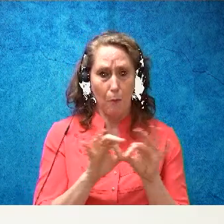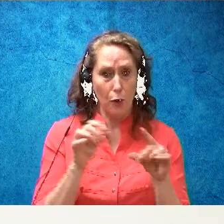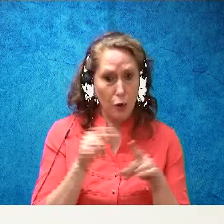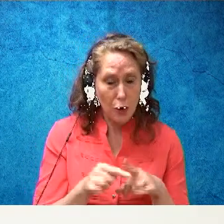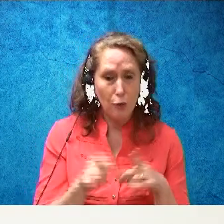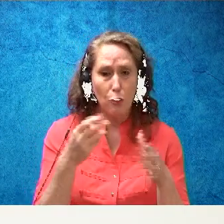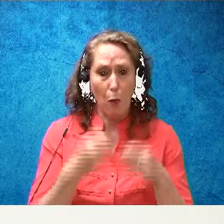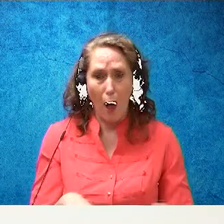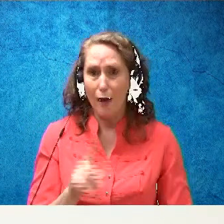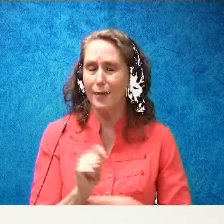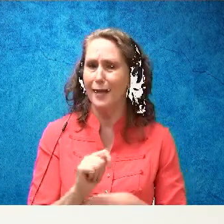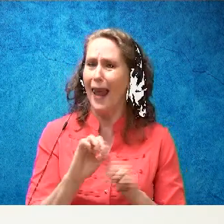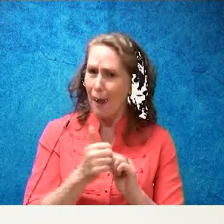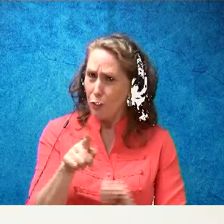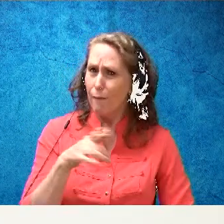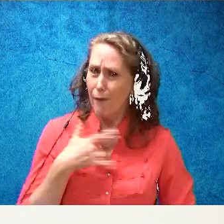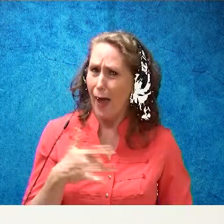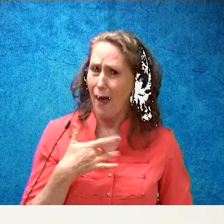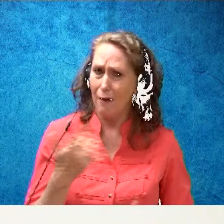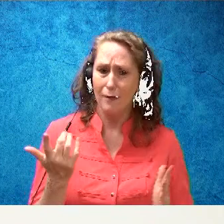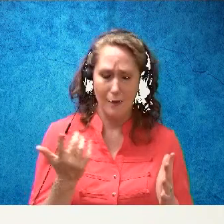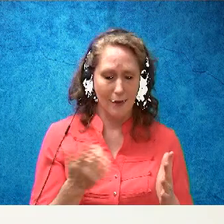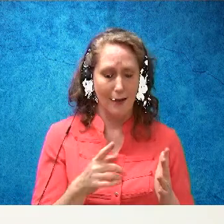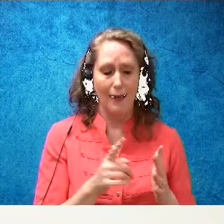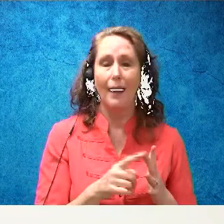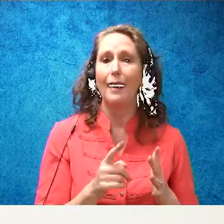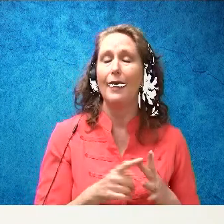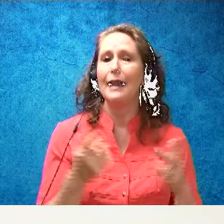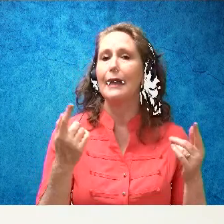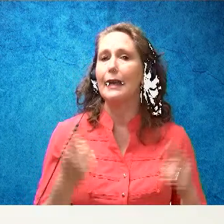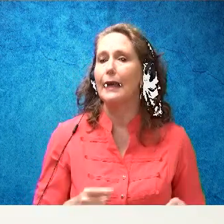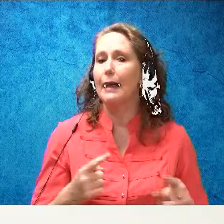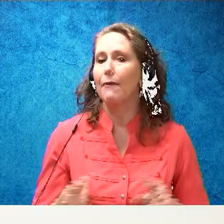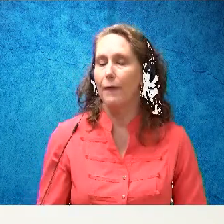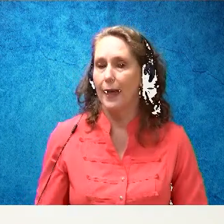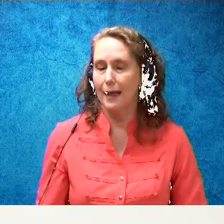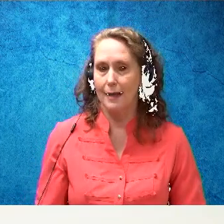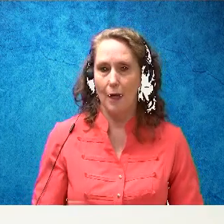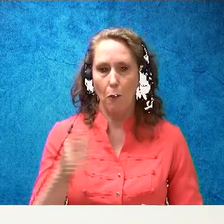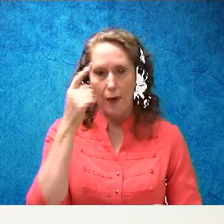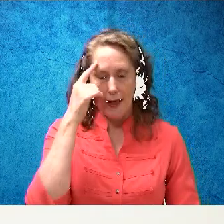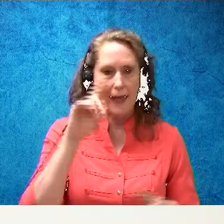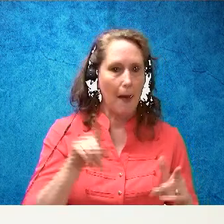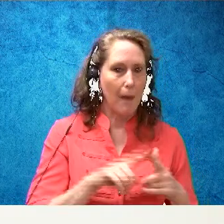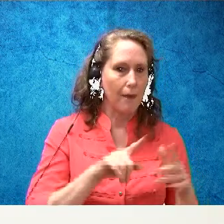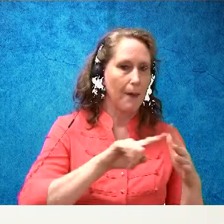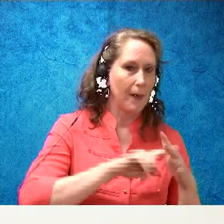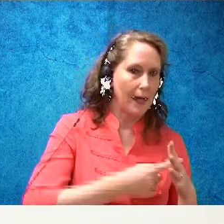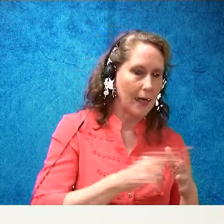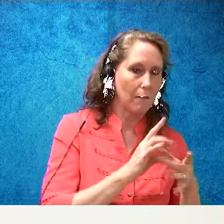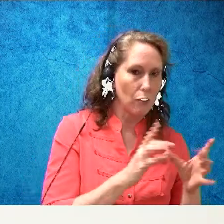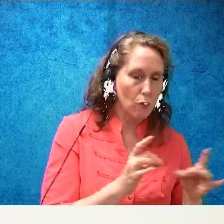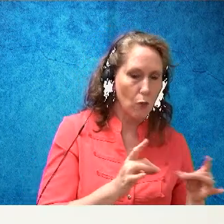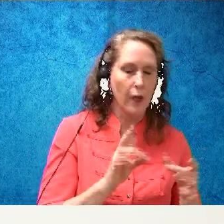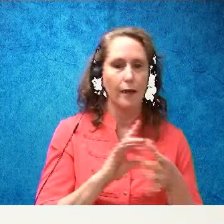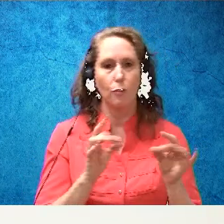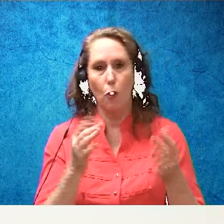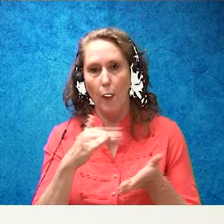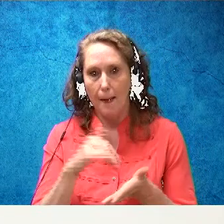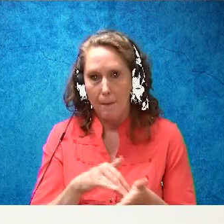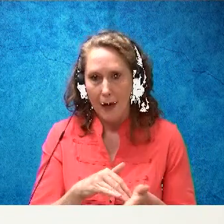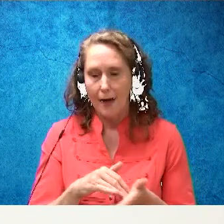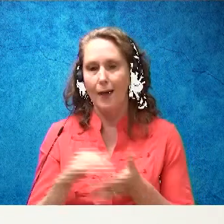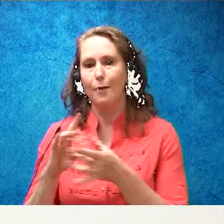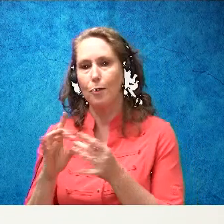you. All right, and the event. So we're going to think about the beginning, middle, and end of our story. What happened in the